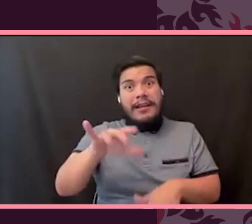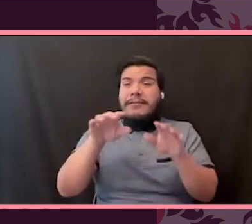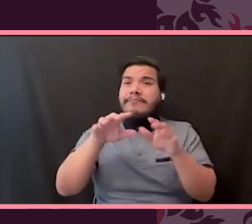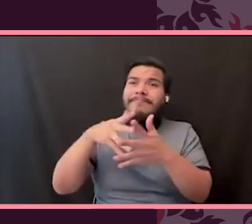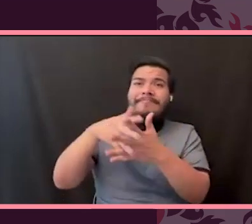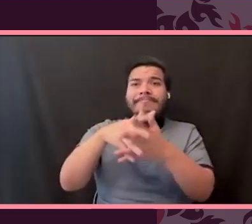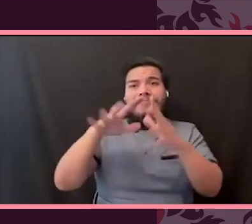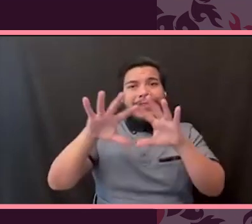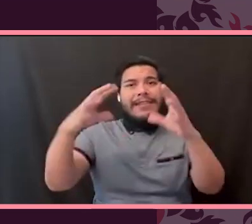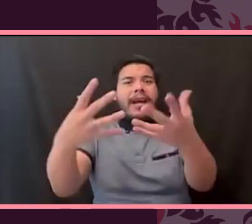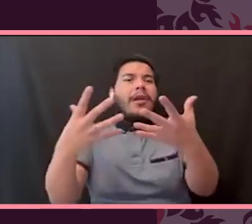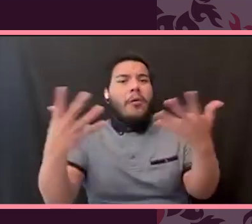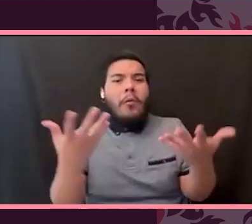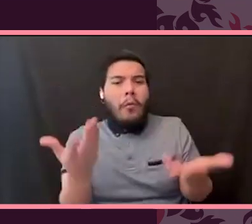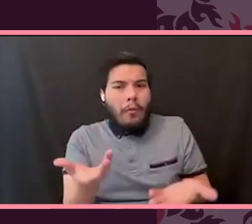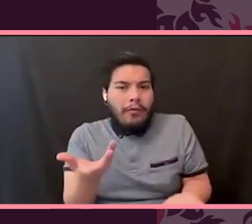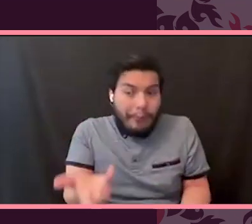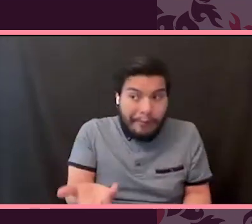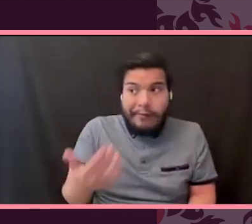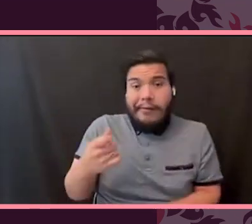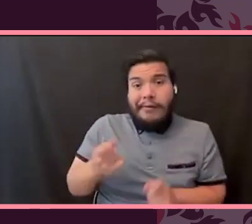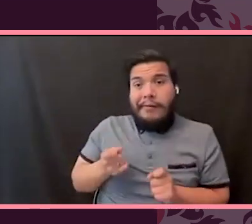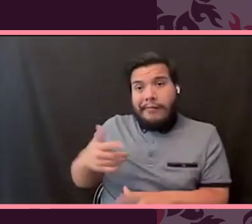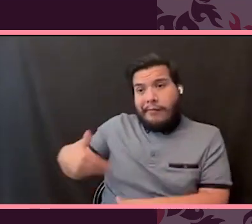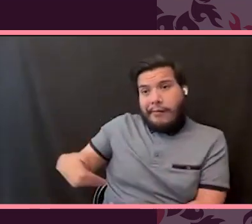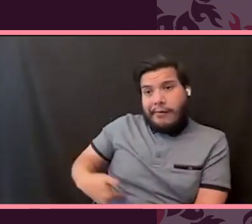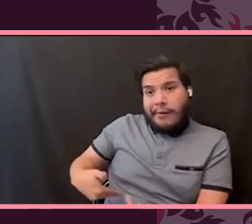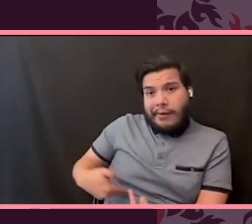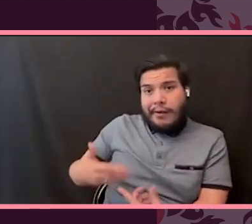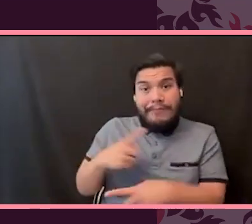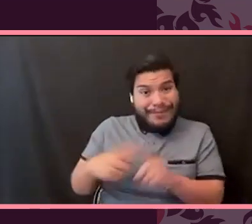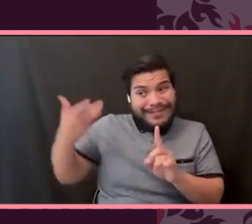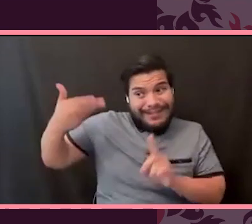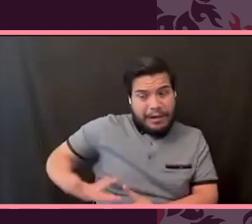more innate, but is there.